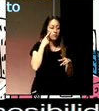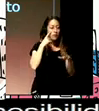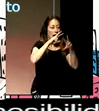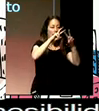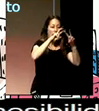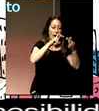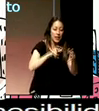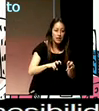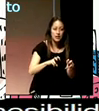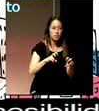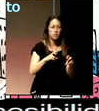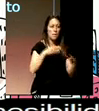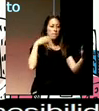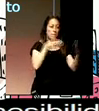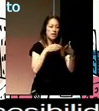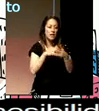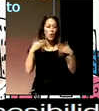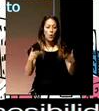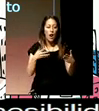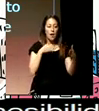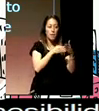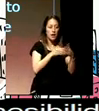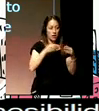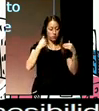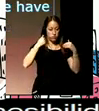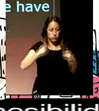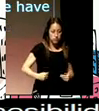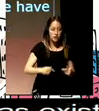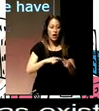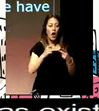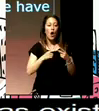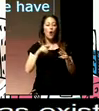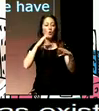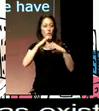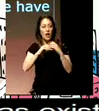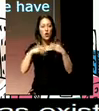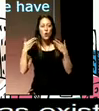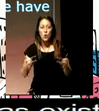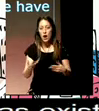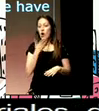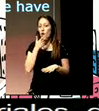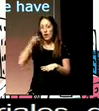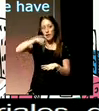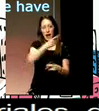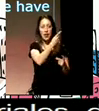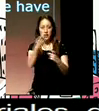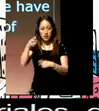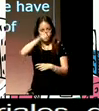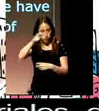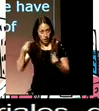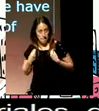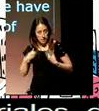to analyze barriers, existing barriers, all kinds of existing barriers, taking into account demographical